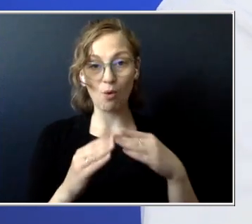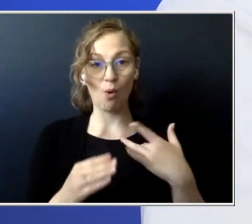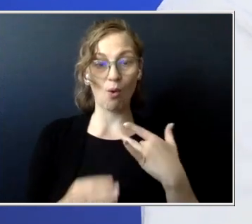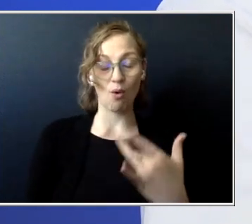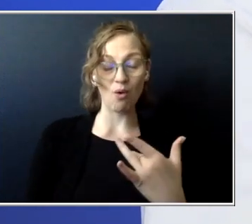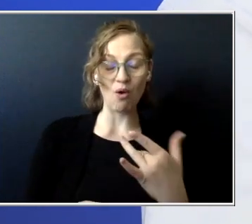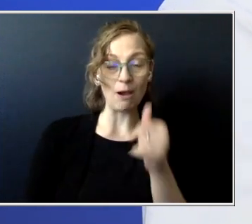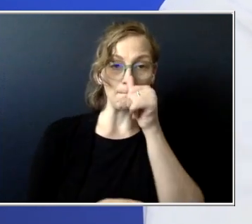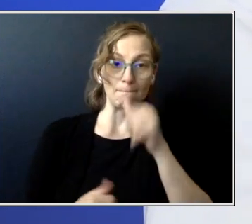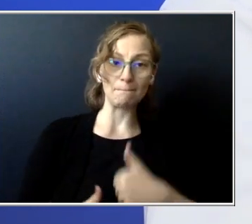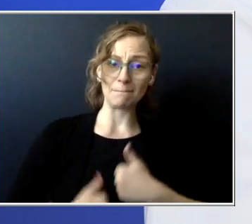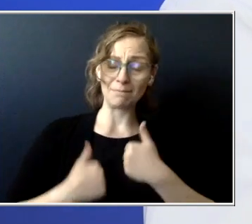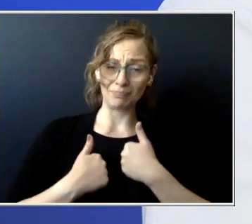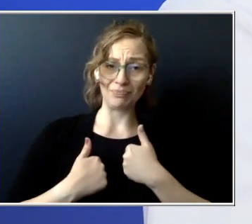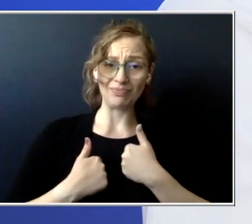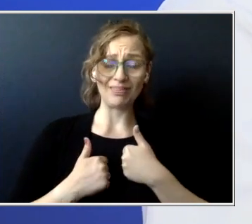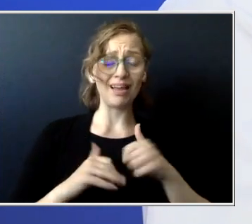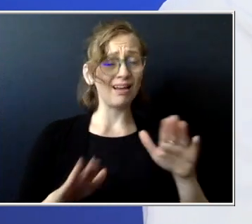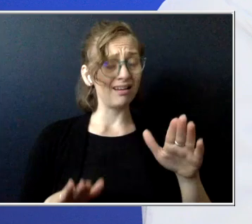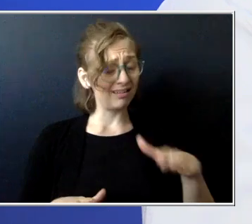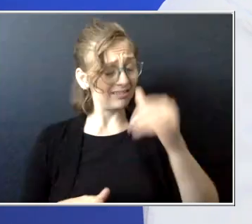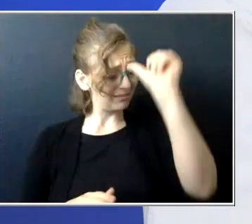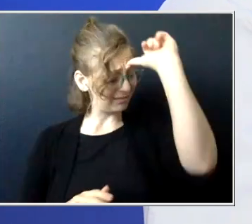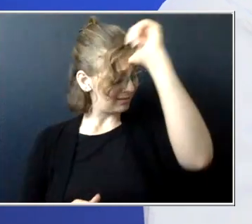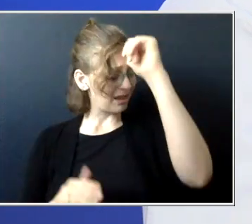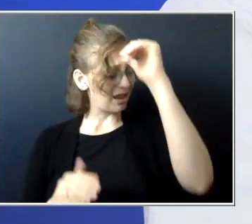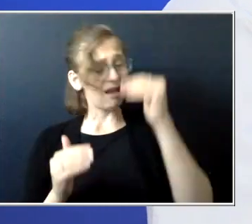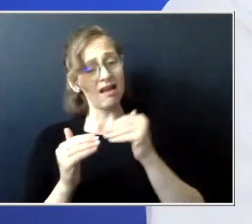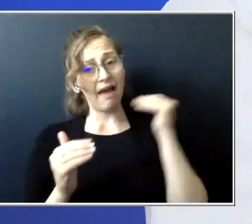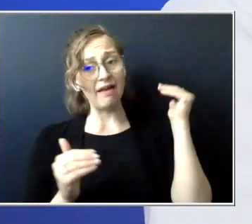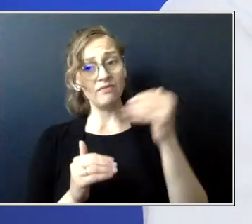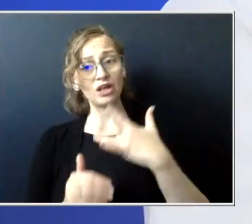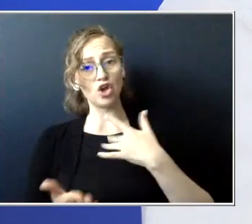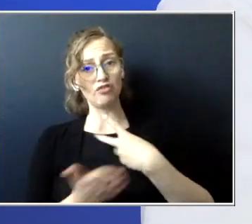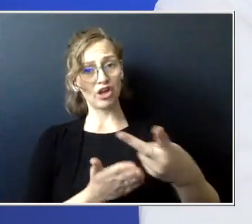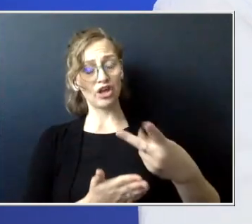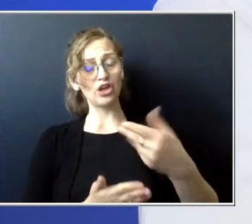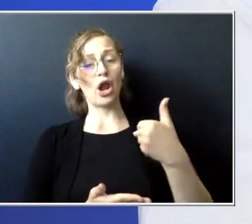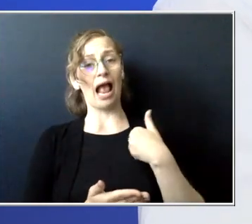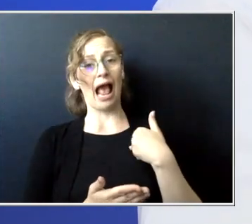that advanced heart failure has a mortality rate that is worse than most cancers.